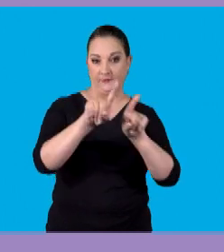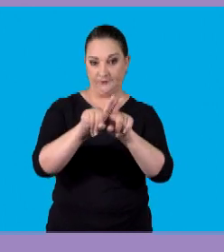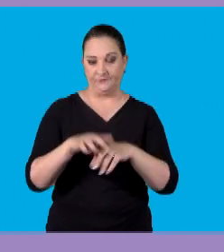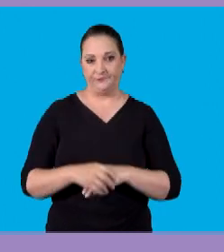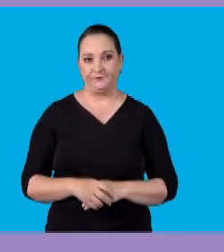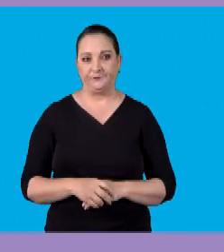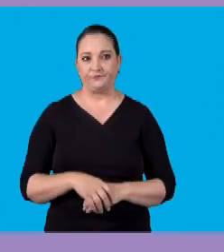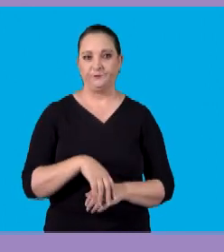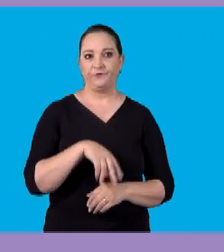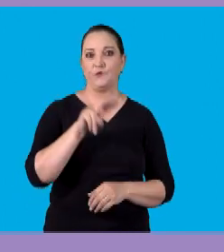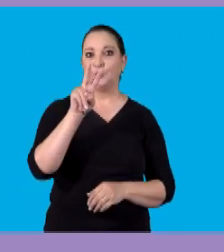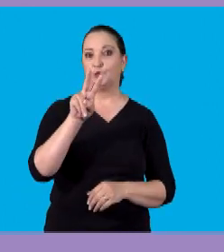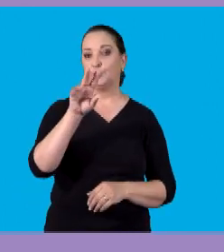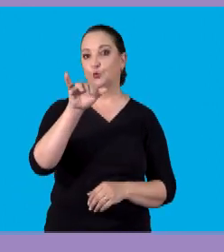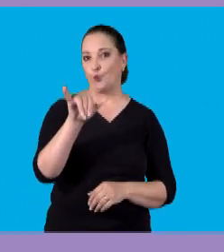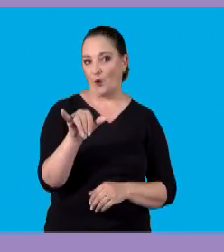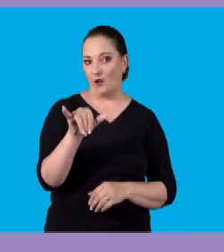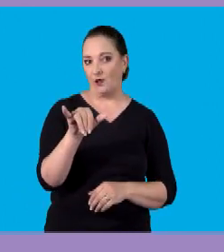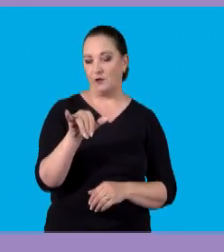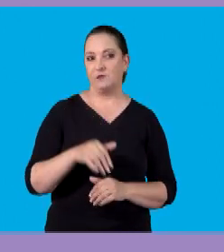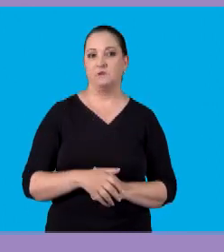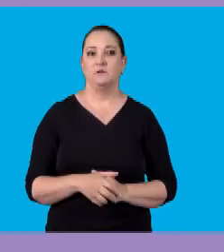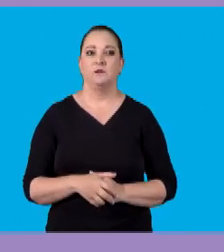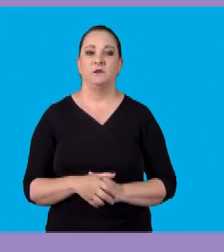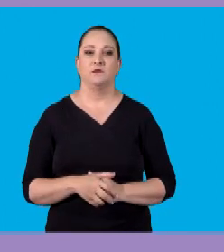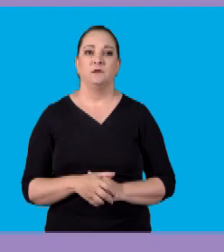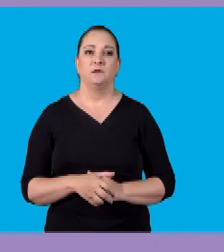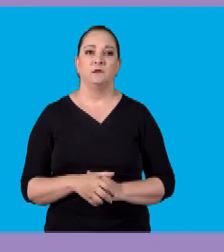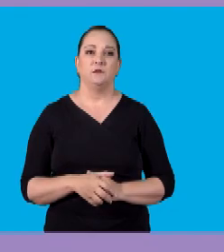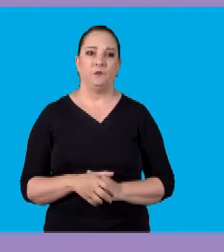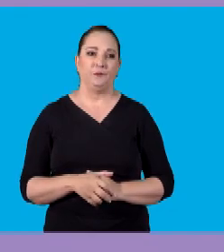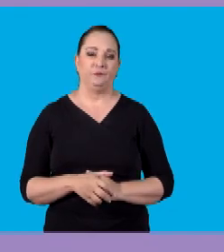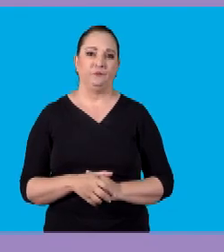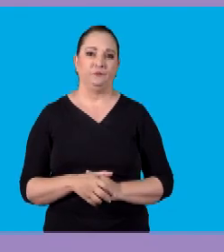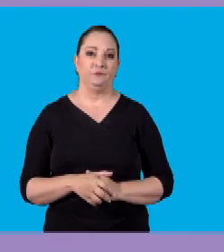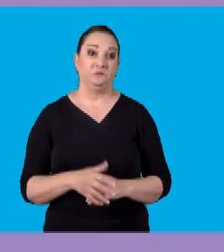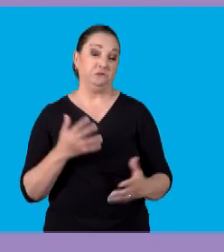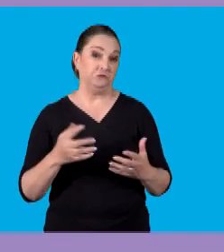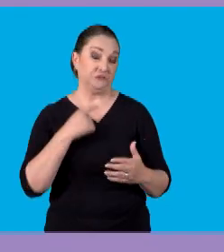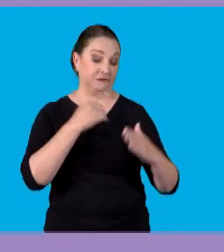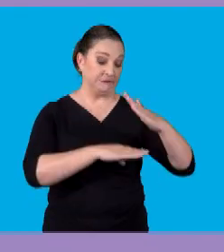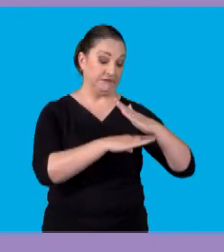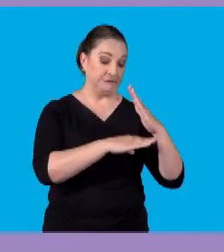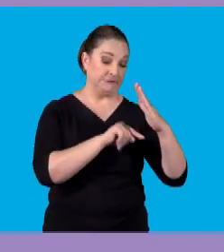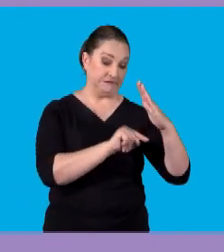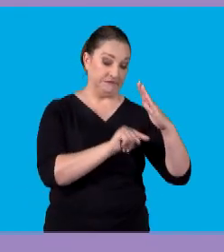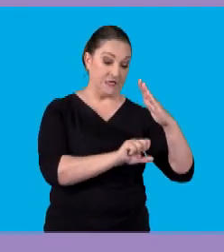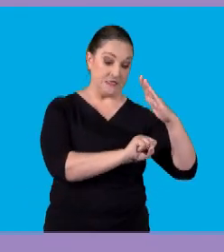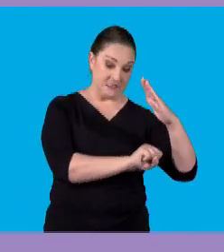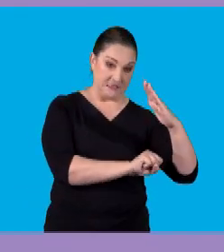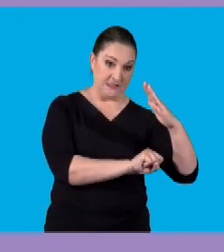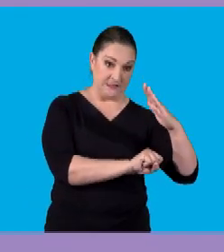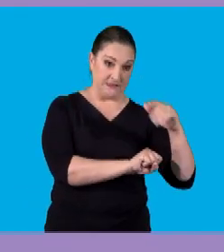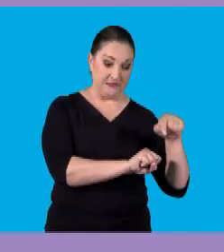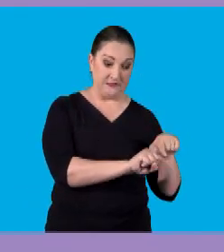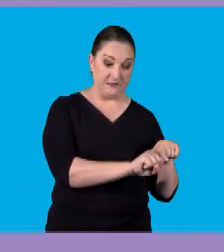there that 2y, or let's start with the letters there to say that angle S is equals